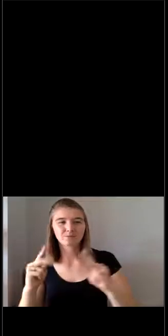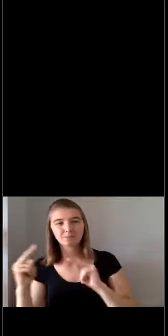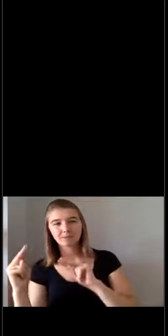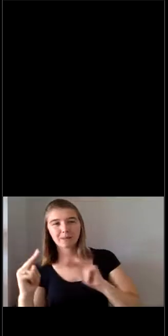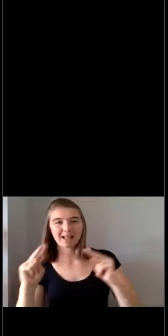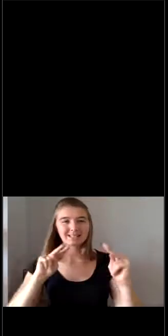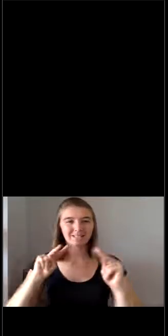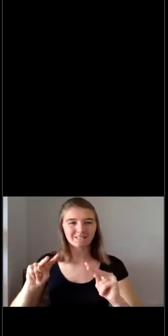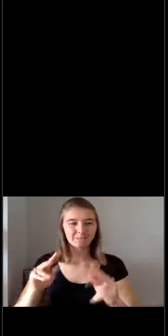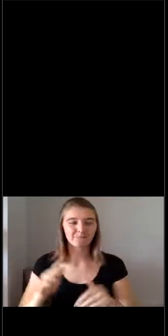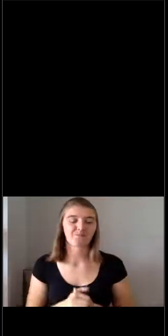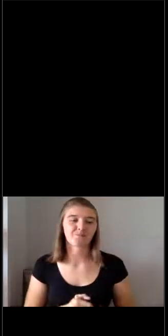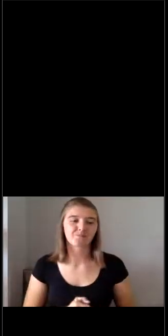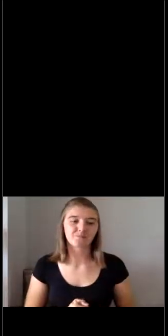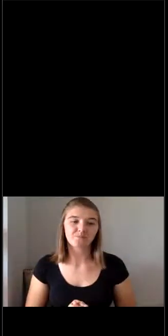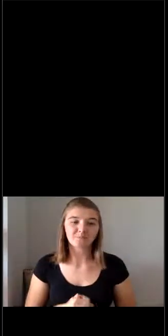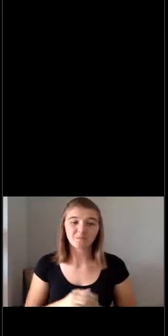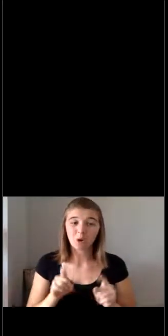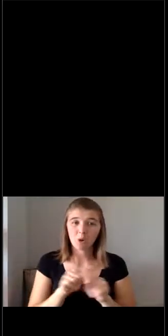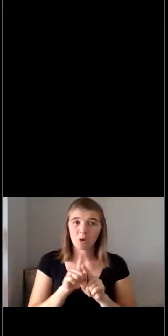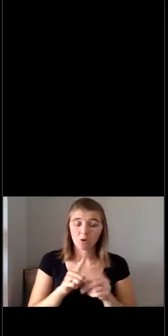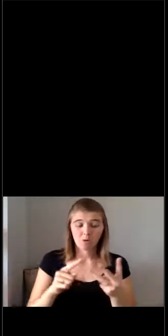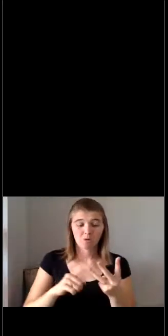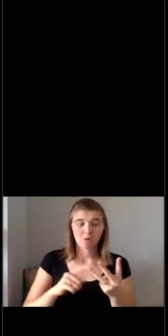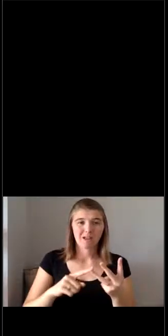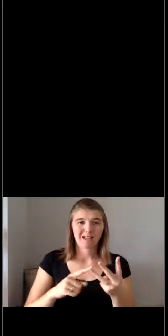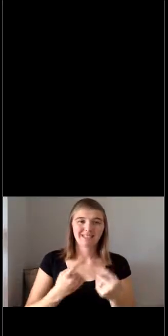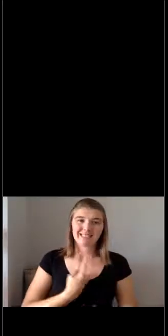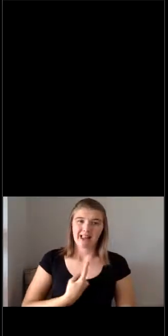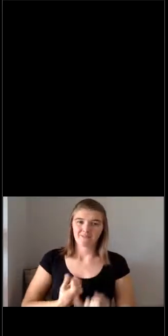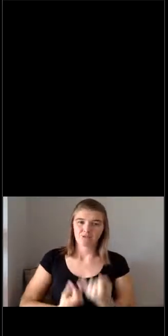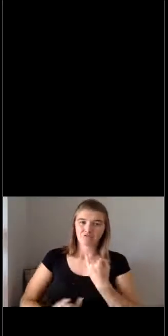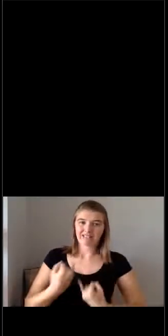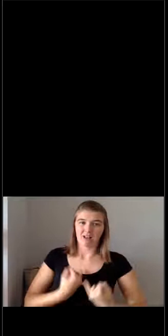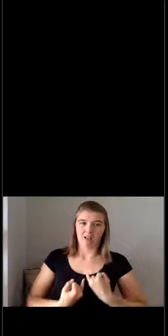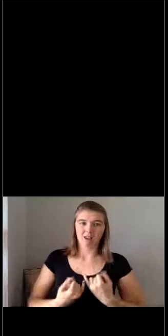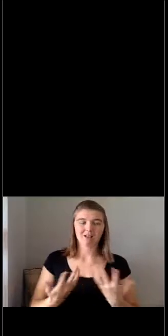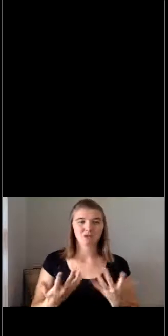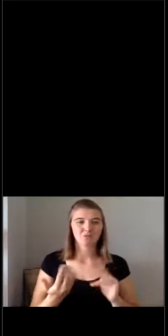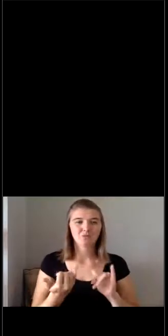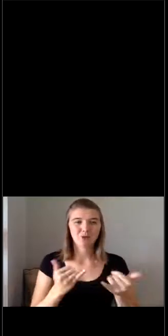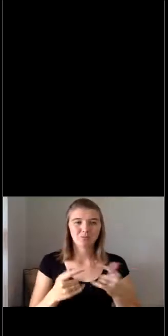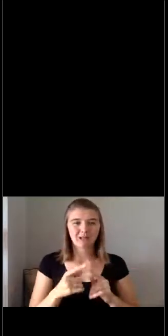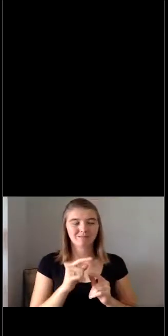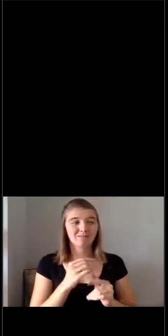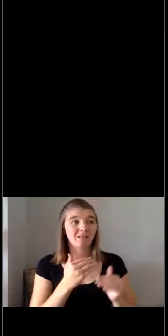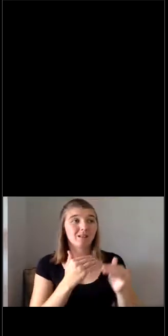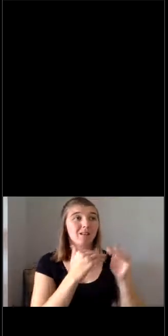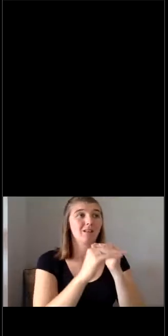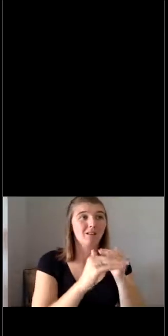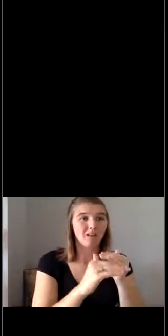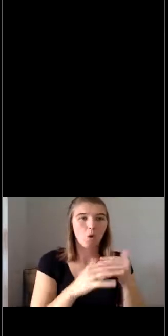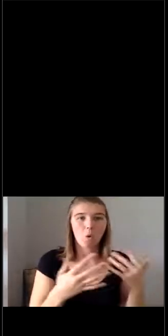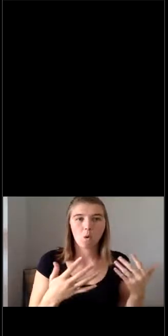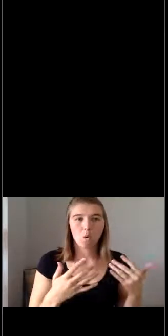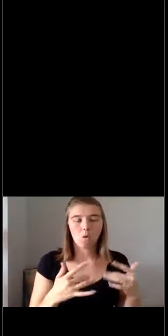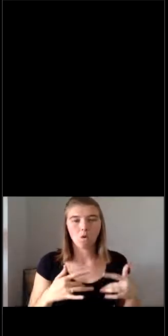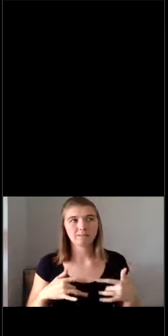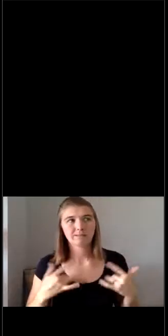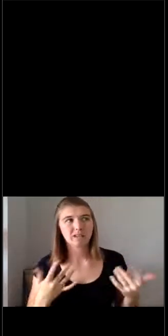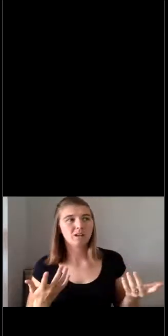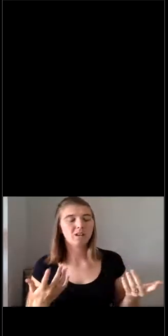saying, this is wrong, therefore I must be wrong. I'm a bad person. I'm not good enough. Self-criticism is very dangerous because not only does it limit